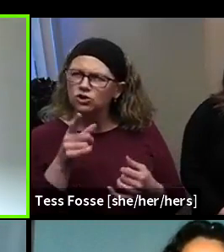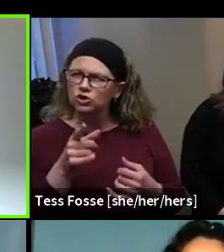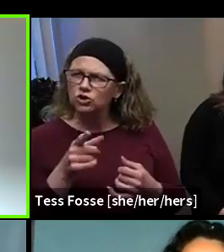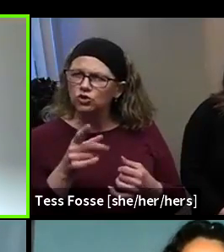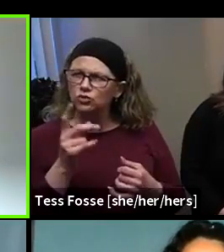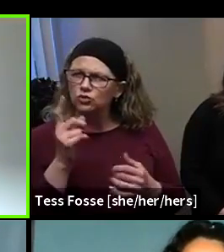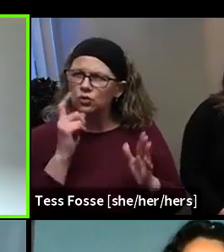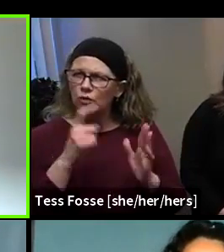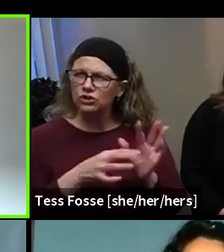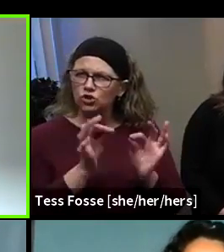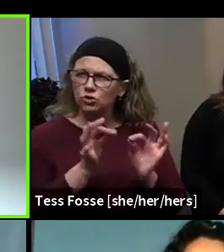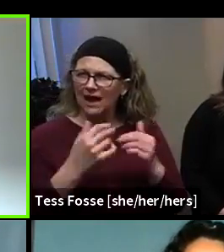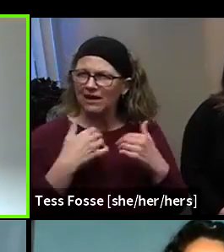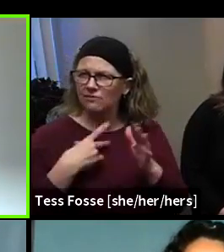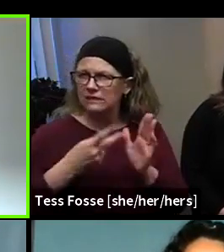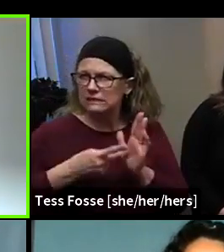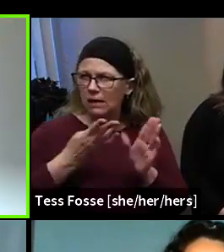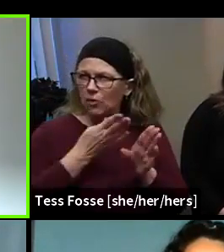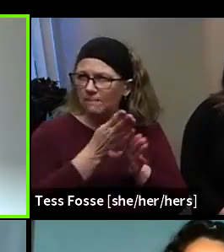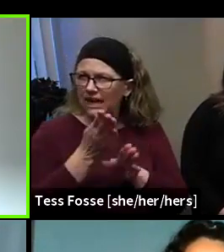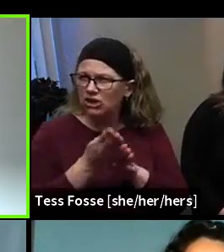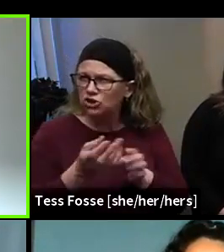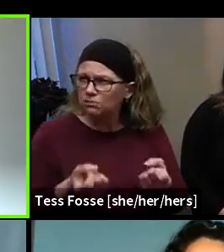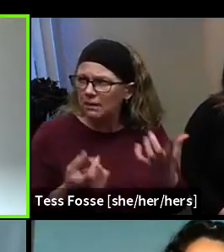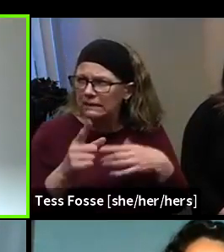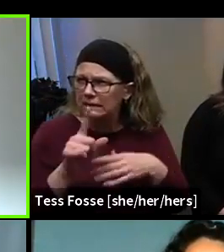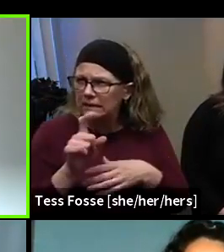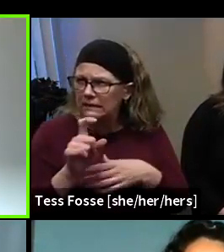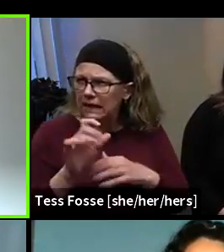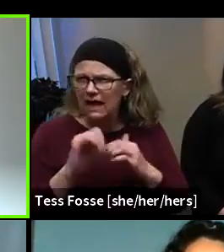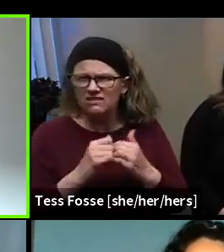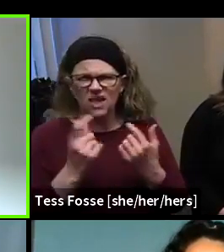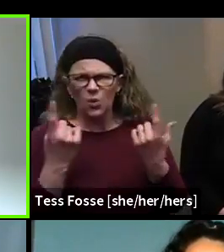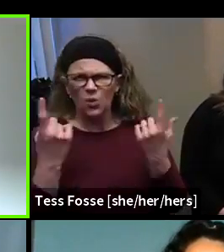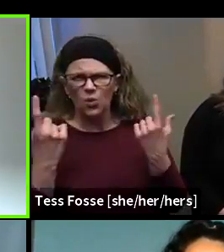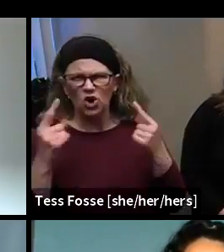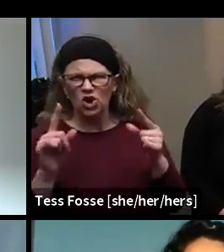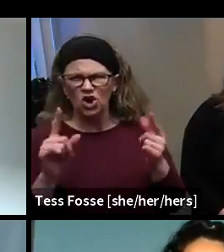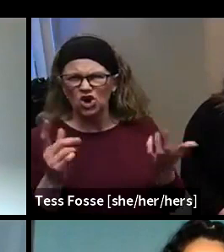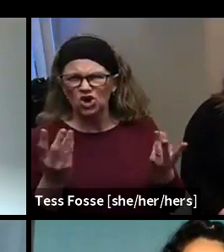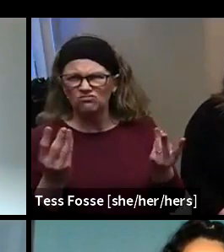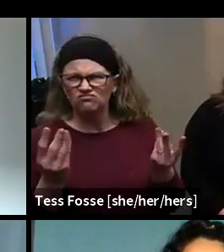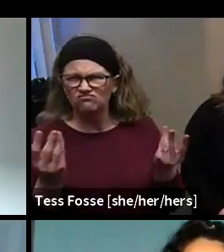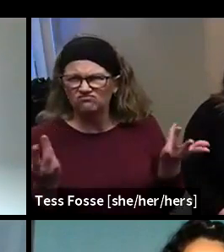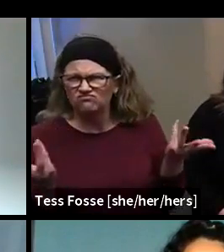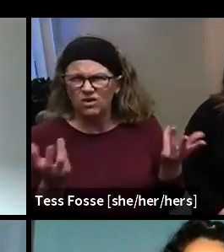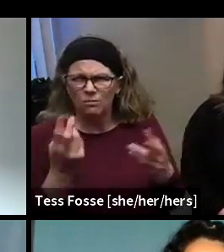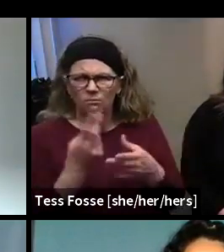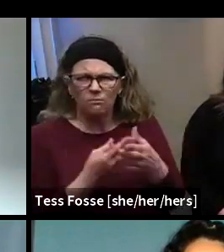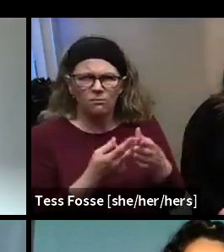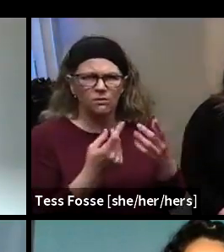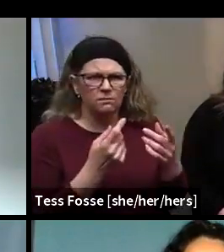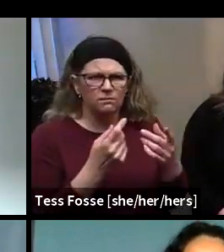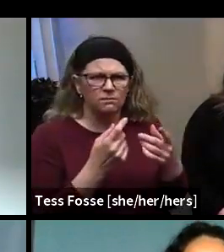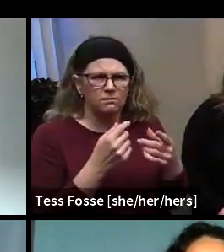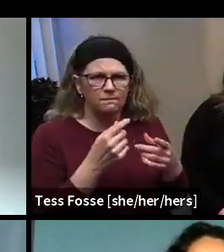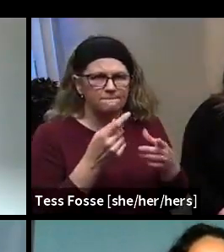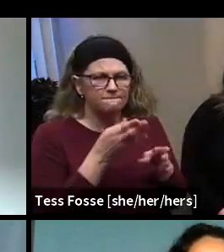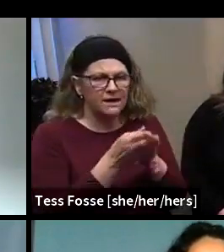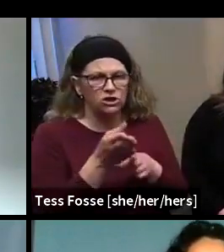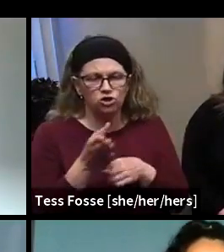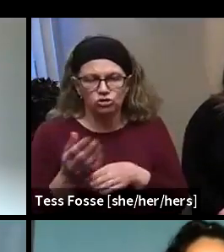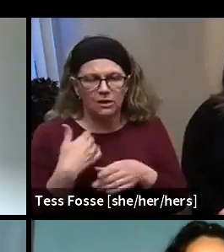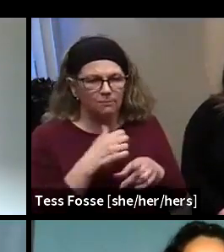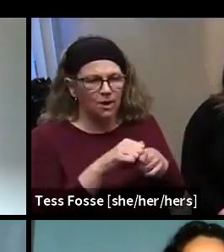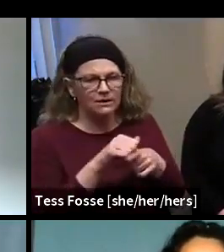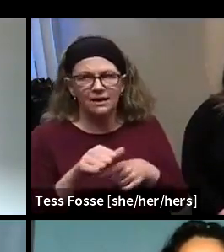double majors in interpreting? And then how does that work when both majors are have practicums in